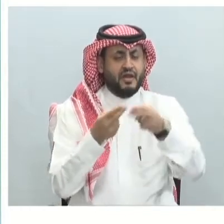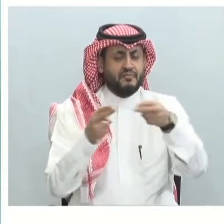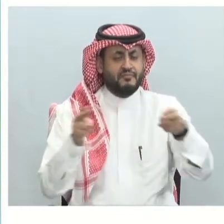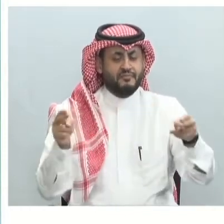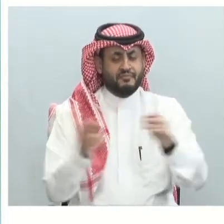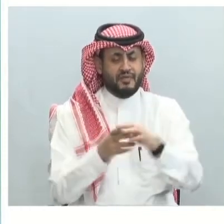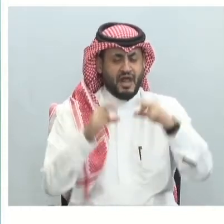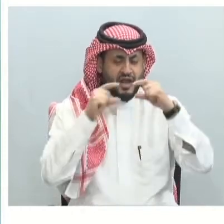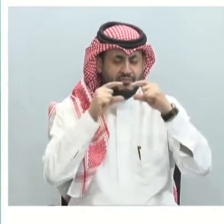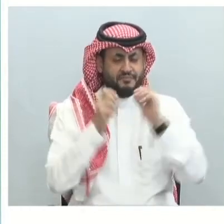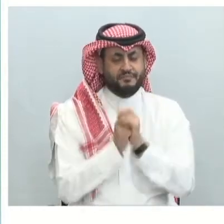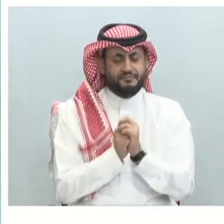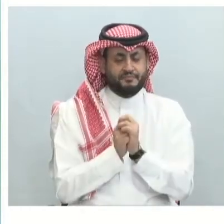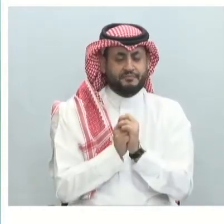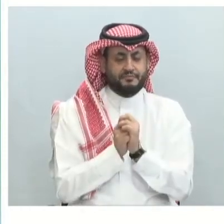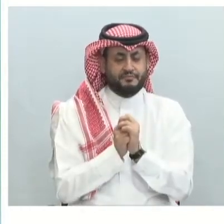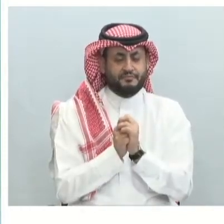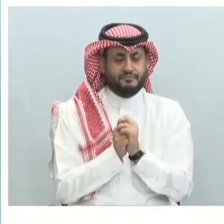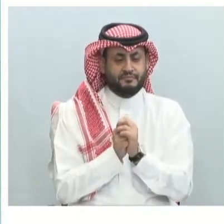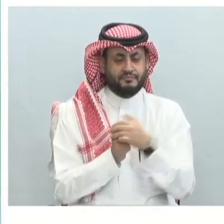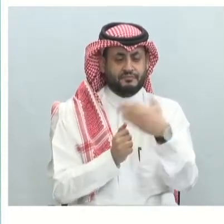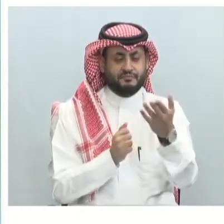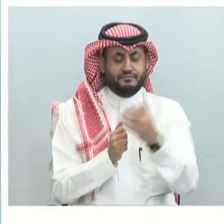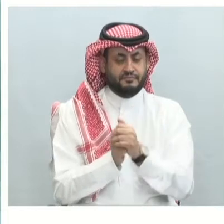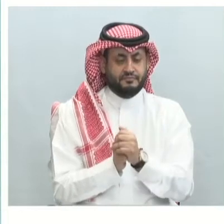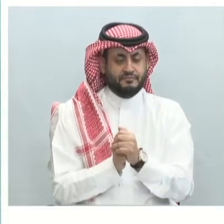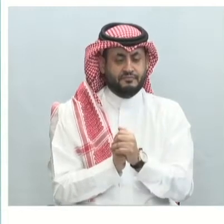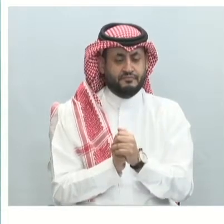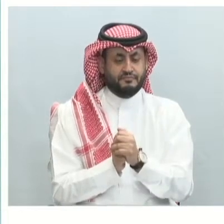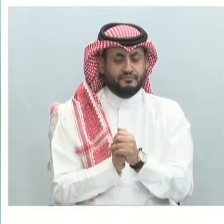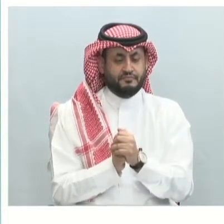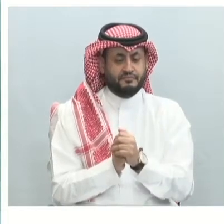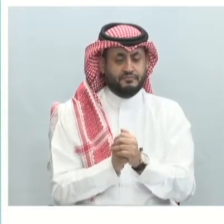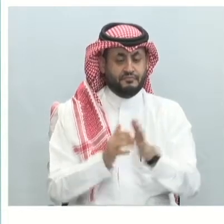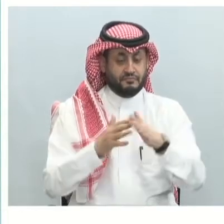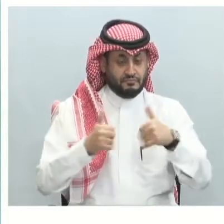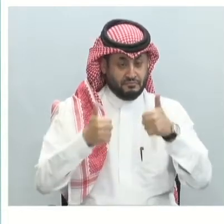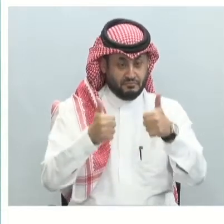Okay, I'm eating snacks. Okay, so again he says...